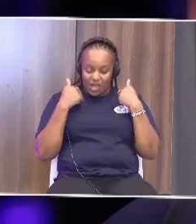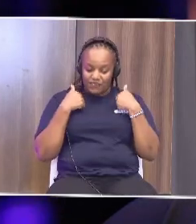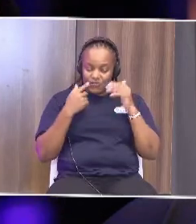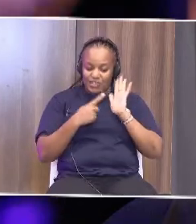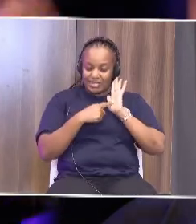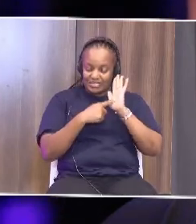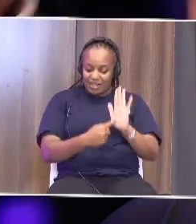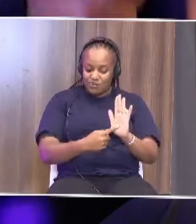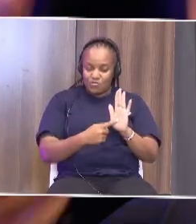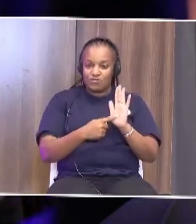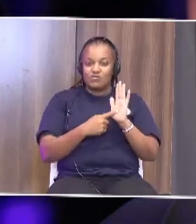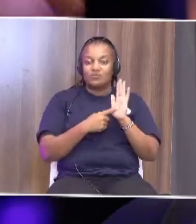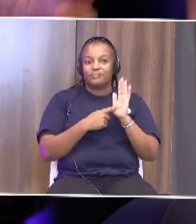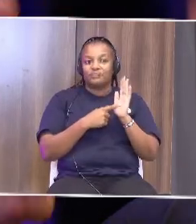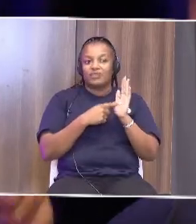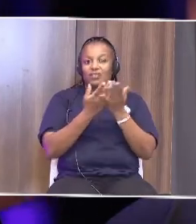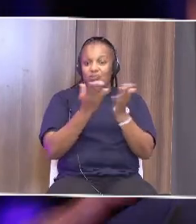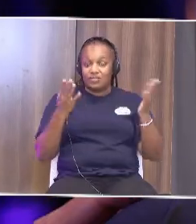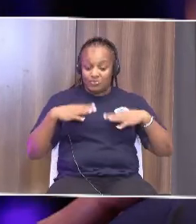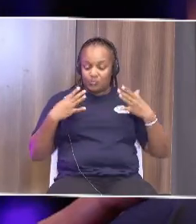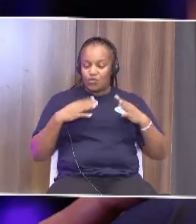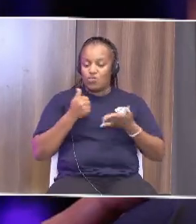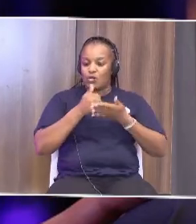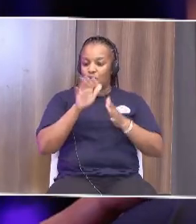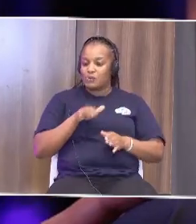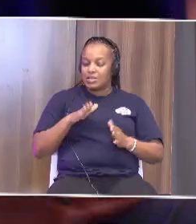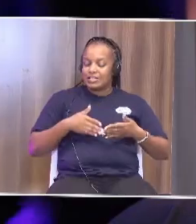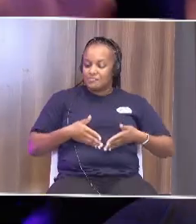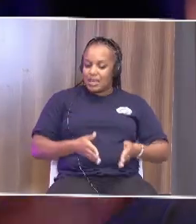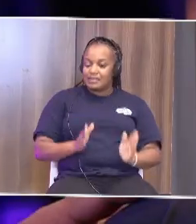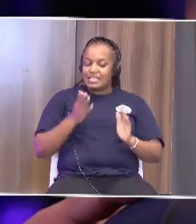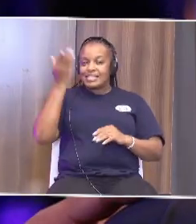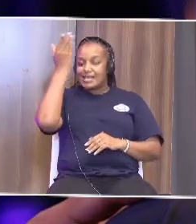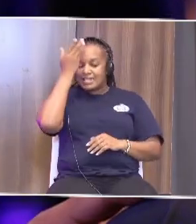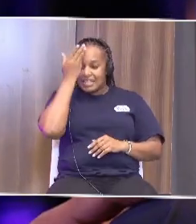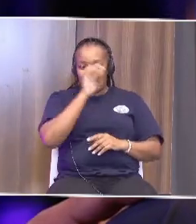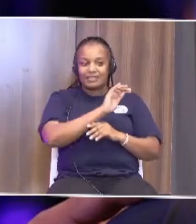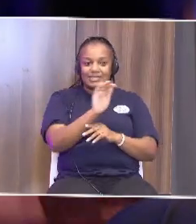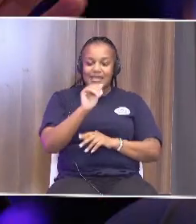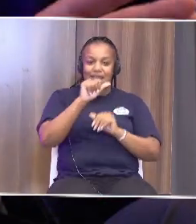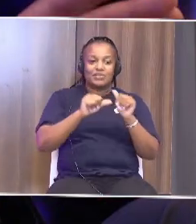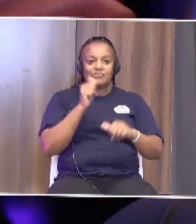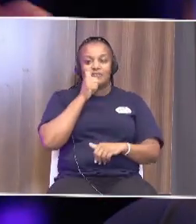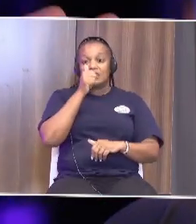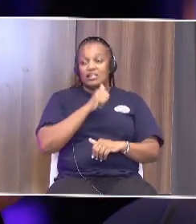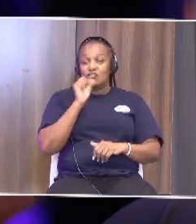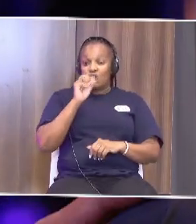example, midwives or nurses or social workers asking about supply logistics. So I will